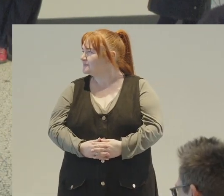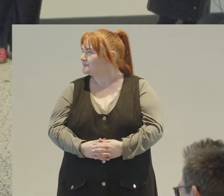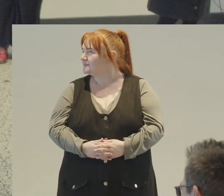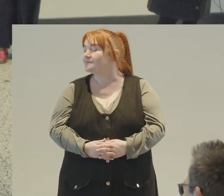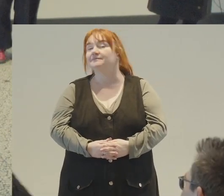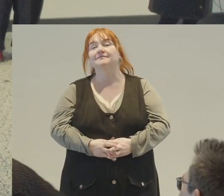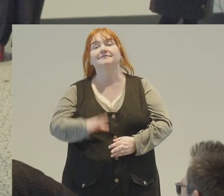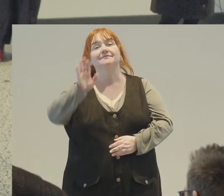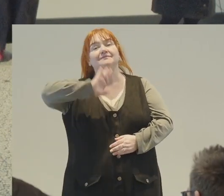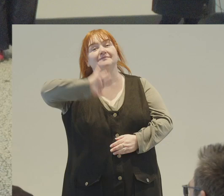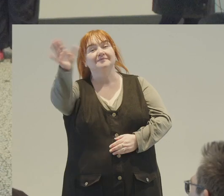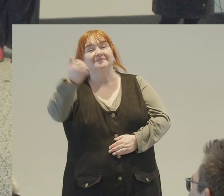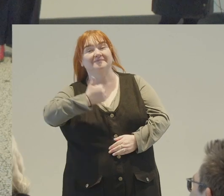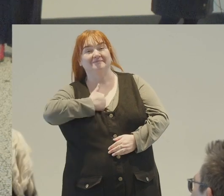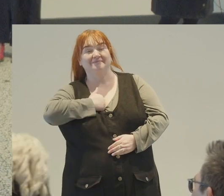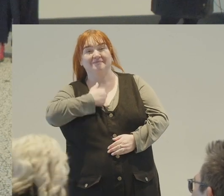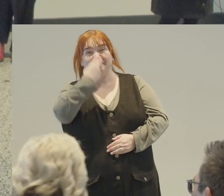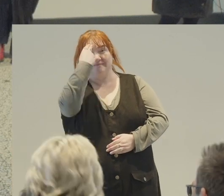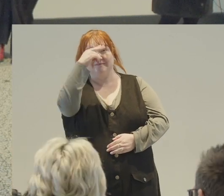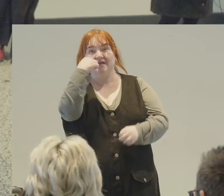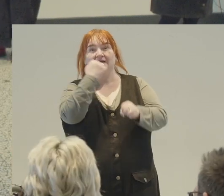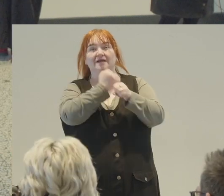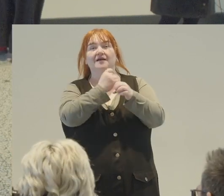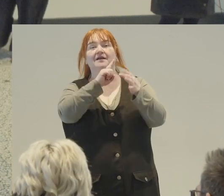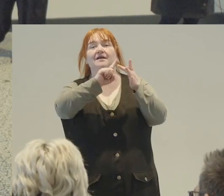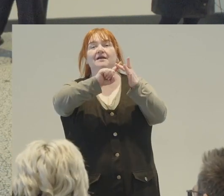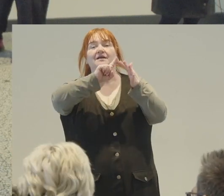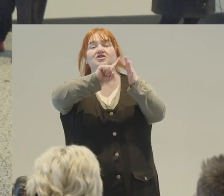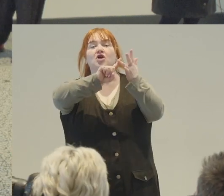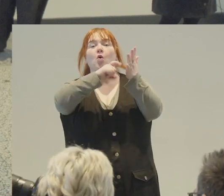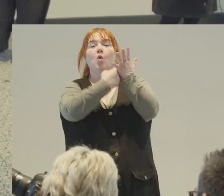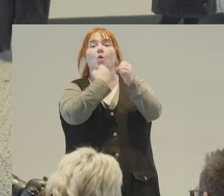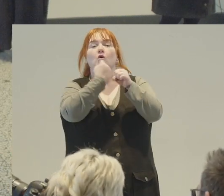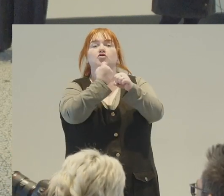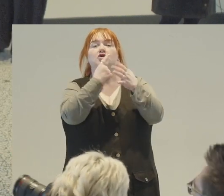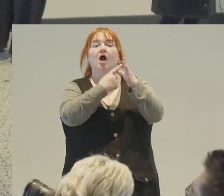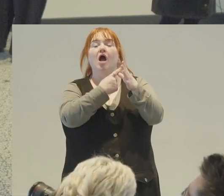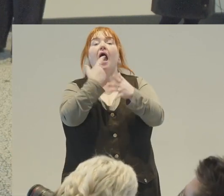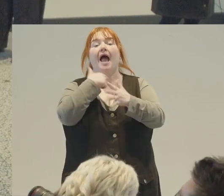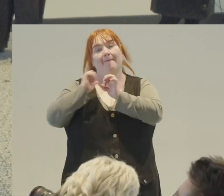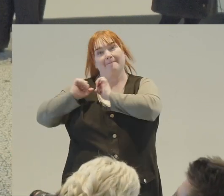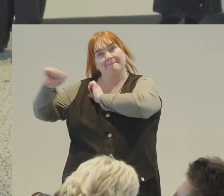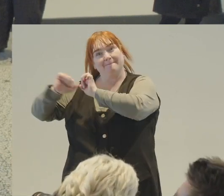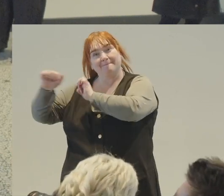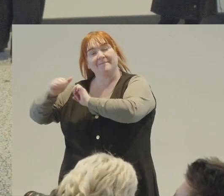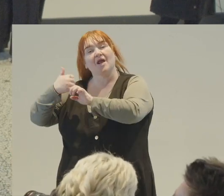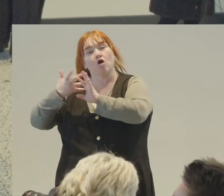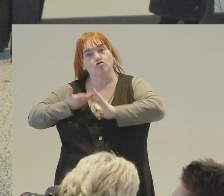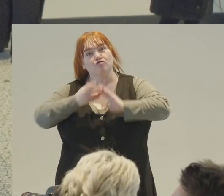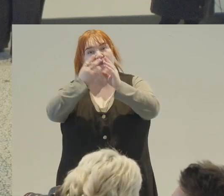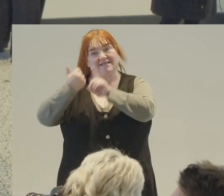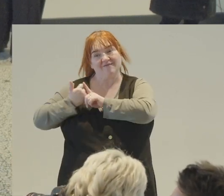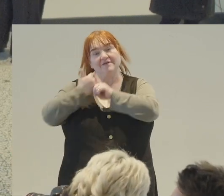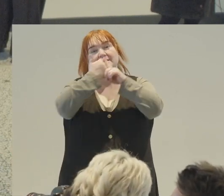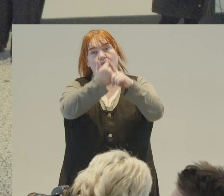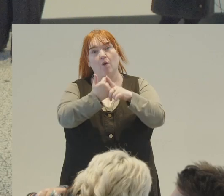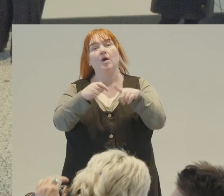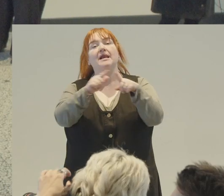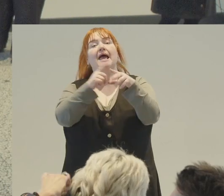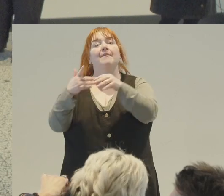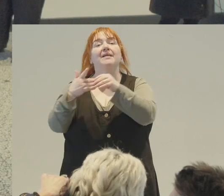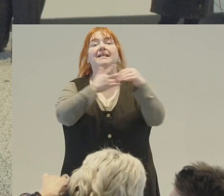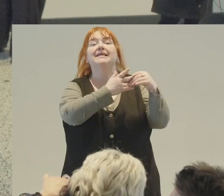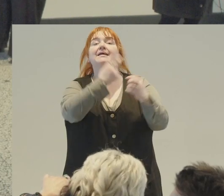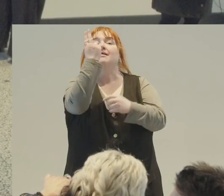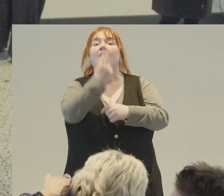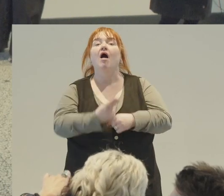Hi everyone, I'm Georgia. I'm Charlotte and Amy's creative support through Transforming Leadership, and I'm a lead artist